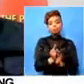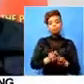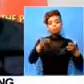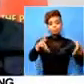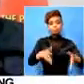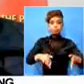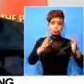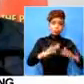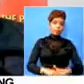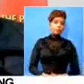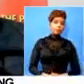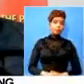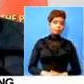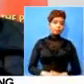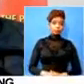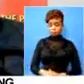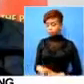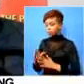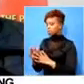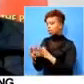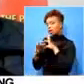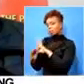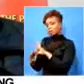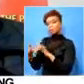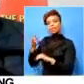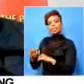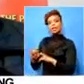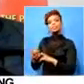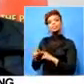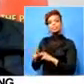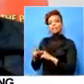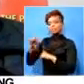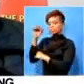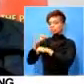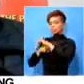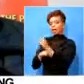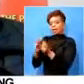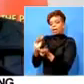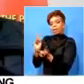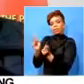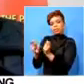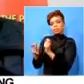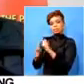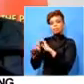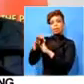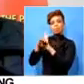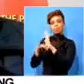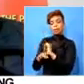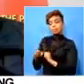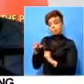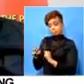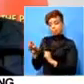just with regard to that, these structural adjustment programs that would come as